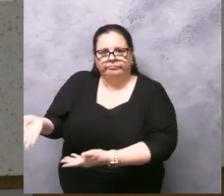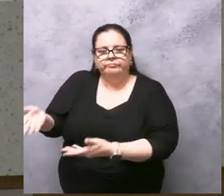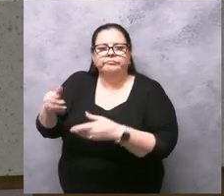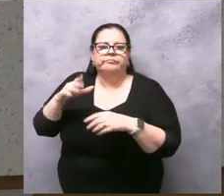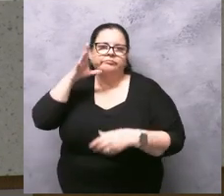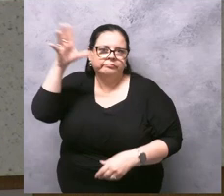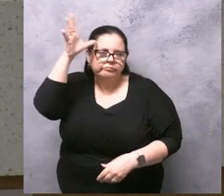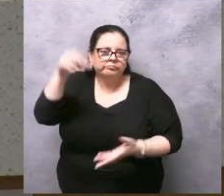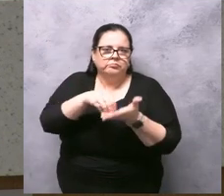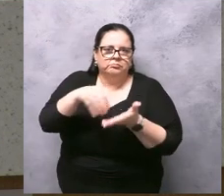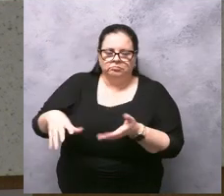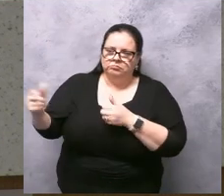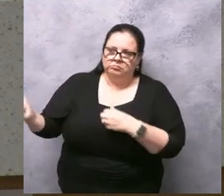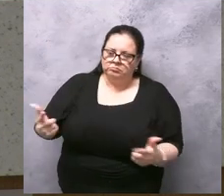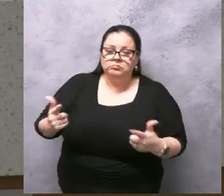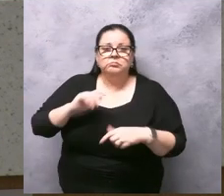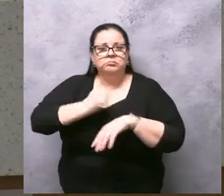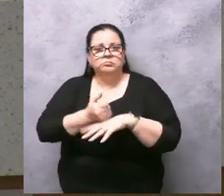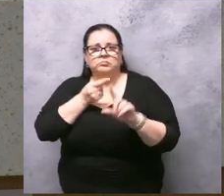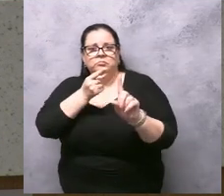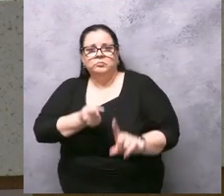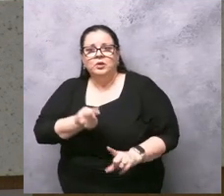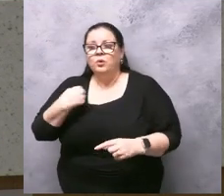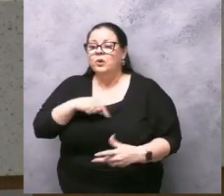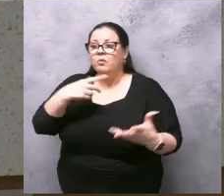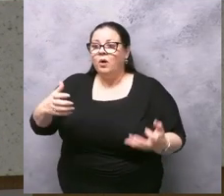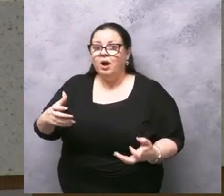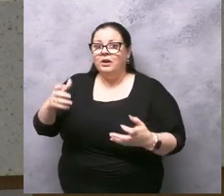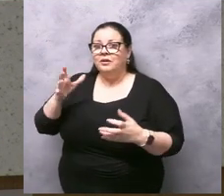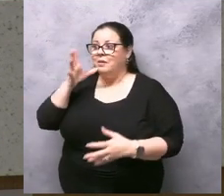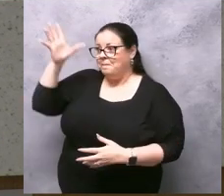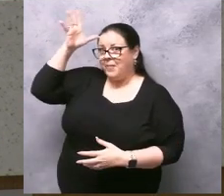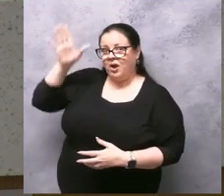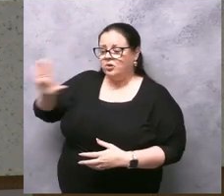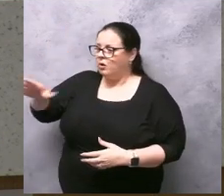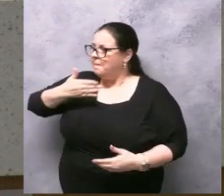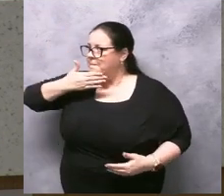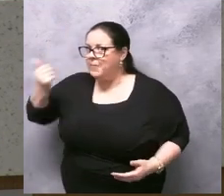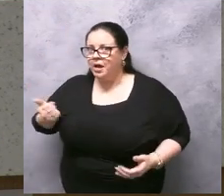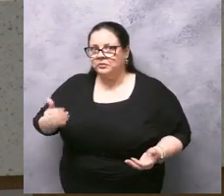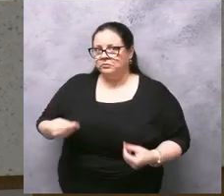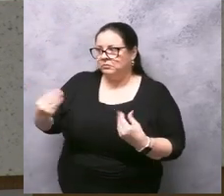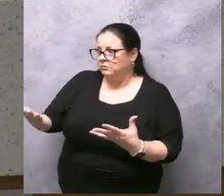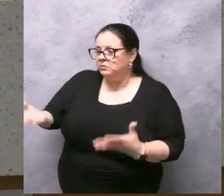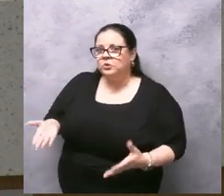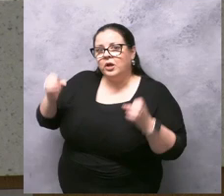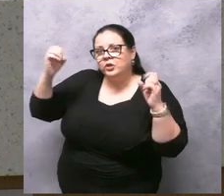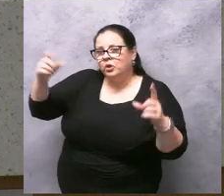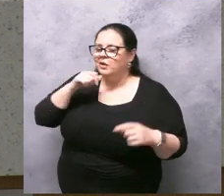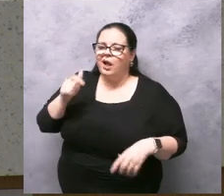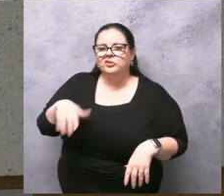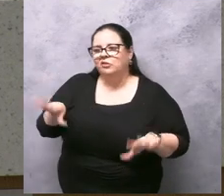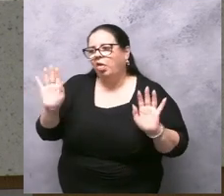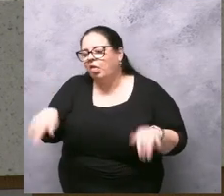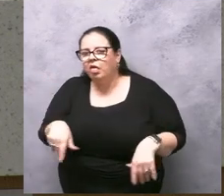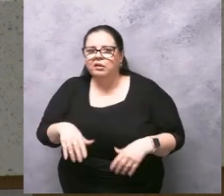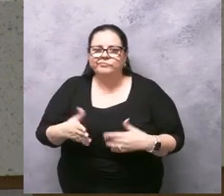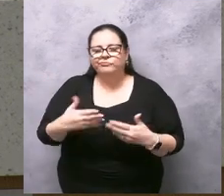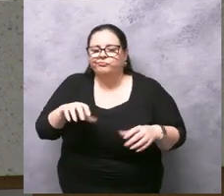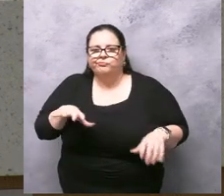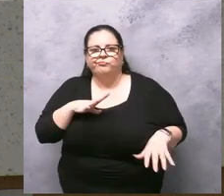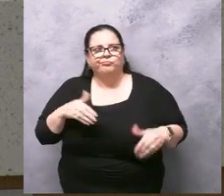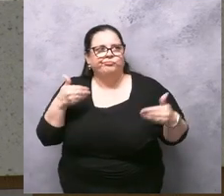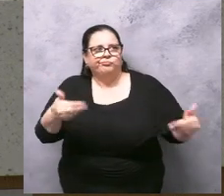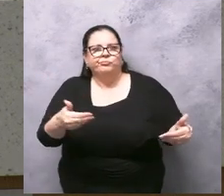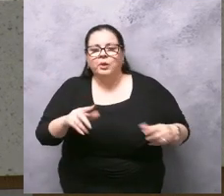student. We set it as a goal to be every parent's best choice for their child's education, not by default, but by concerted effort to